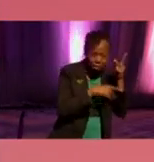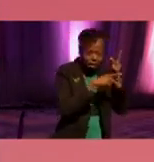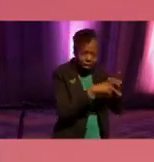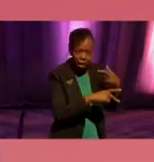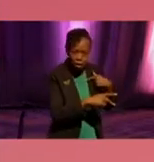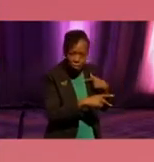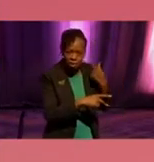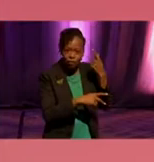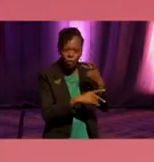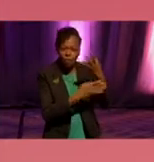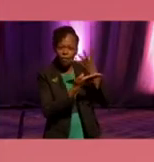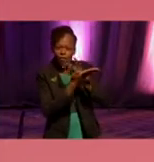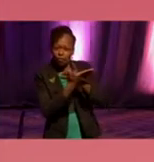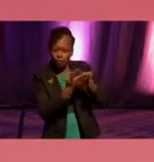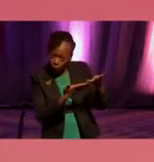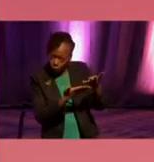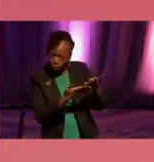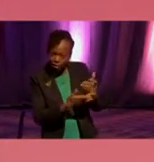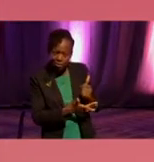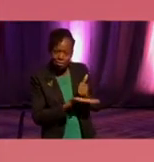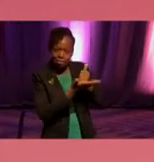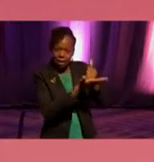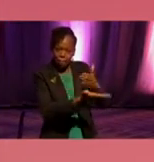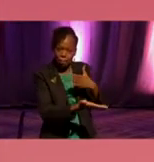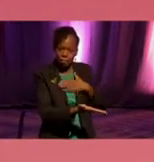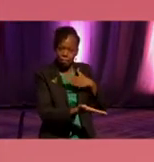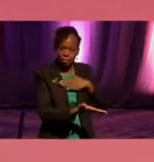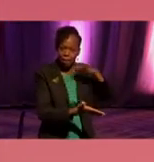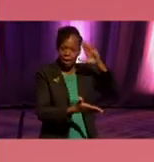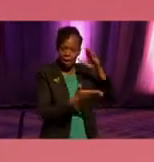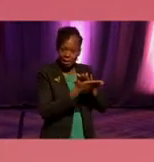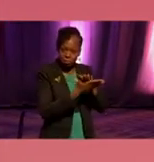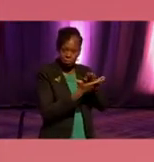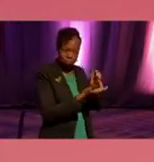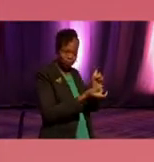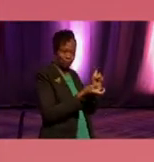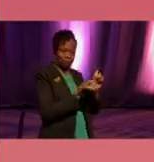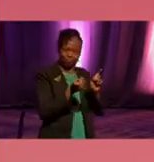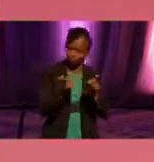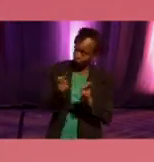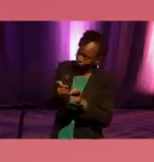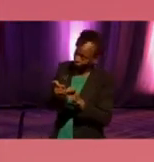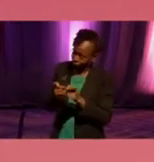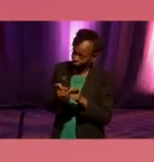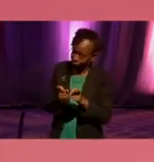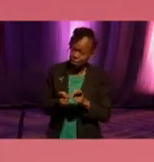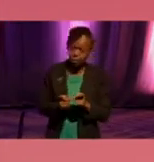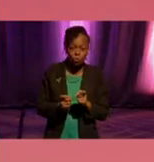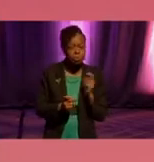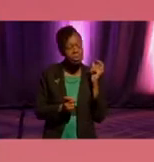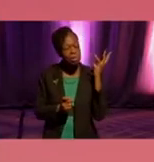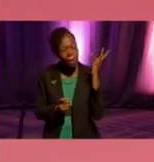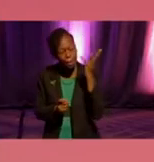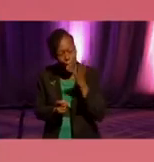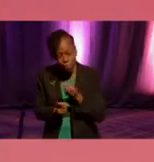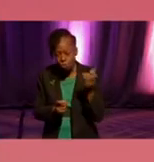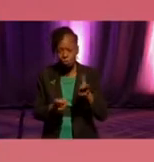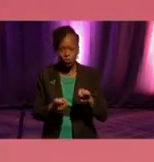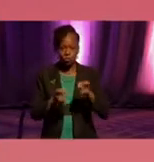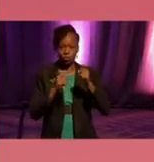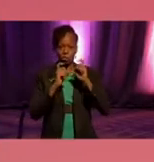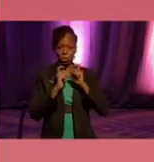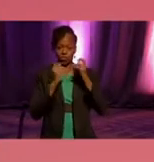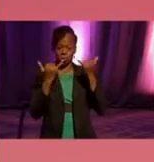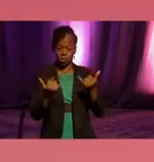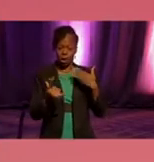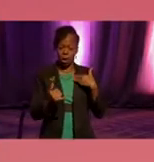stayed for 4 weeks to help my husband and I transition. It was just such a beautiful gift. So now I'm really